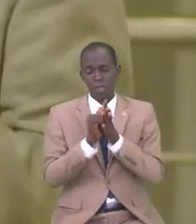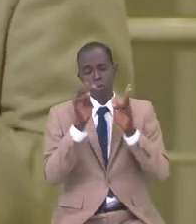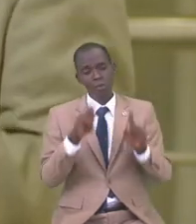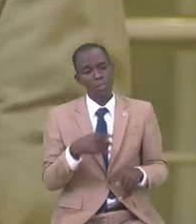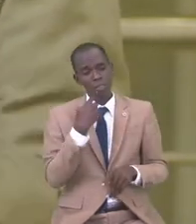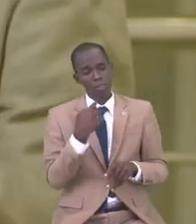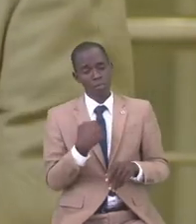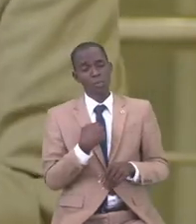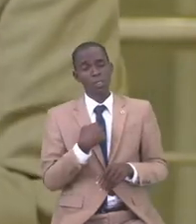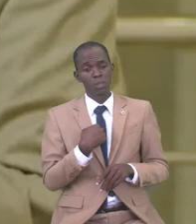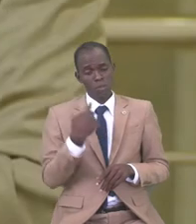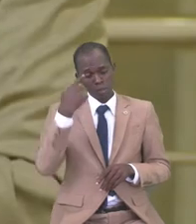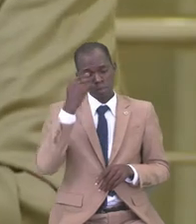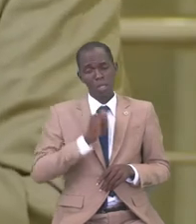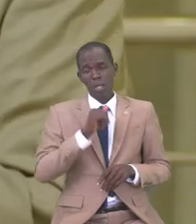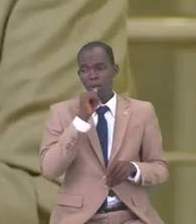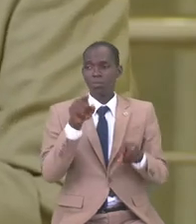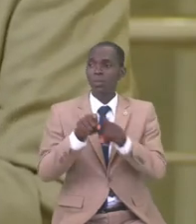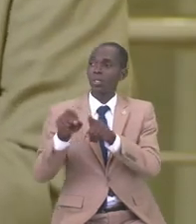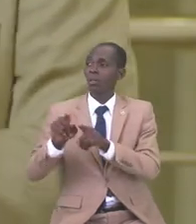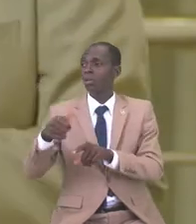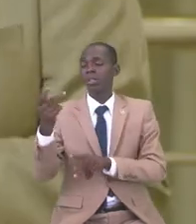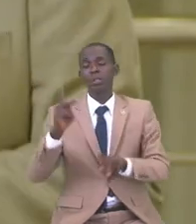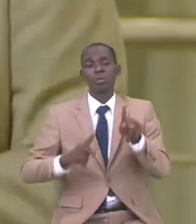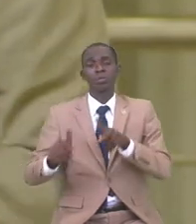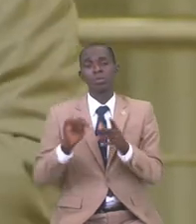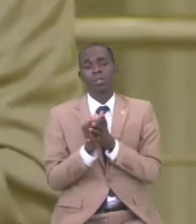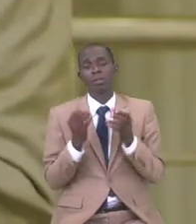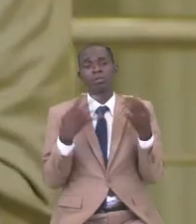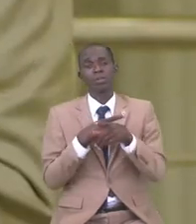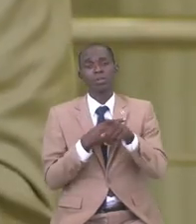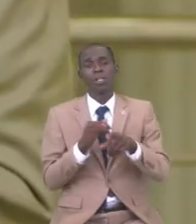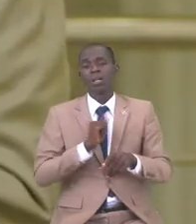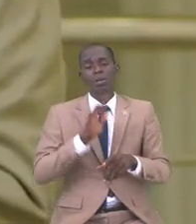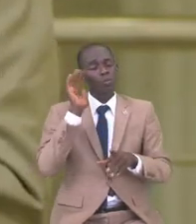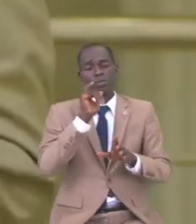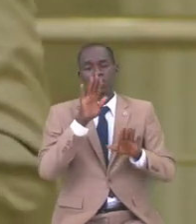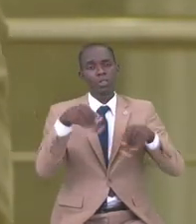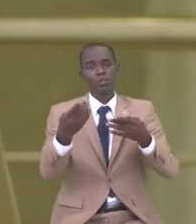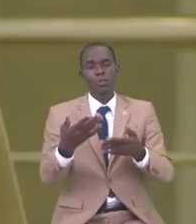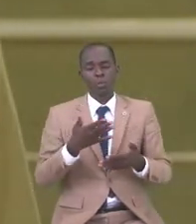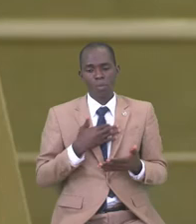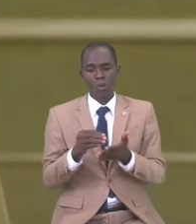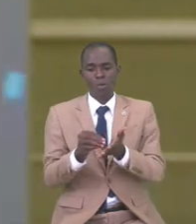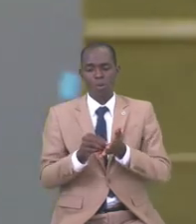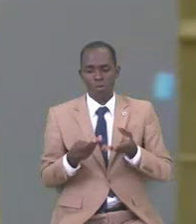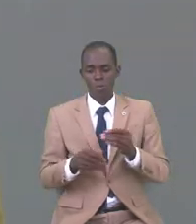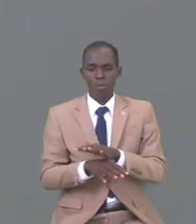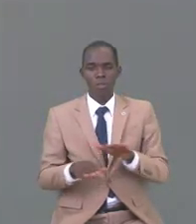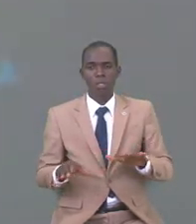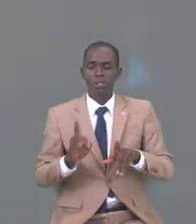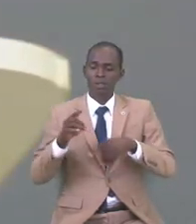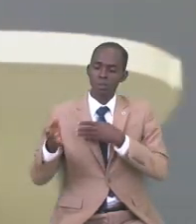me, you think I'm like other people? I'll not give you my vineyard. And then he came back home. You